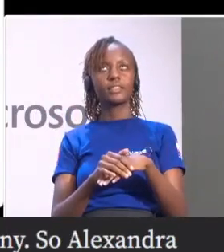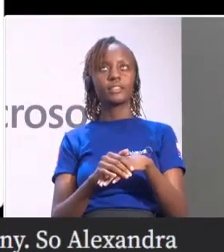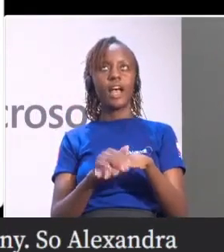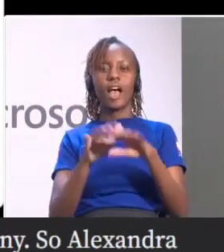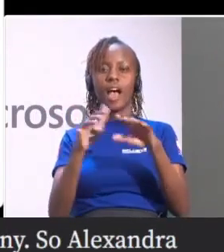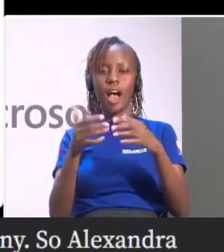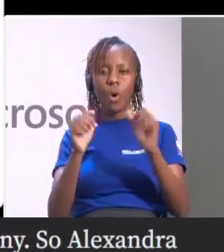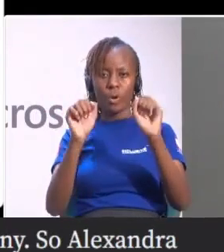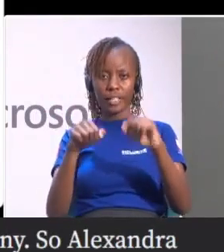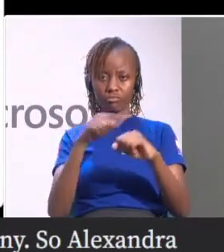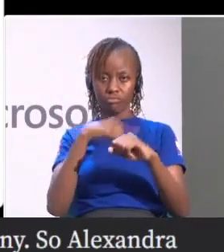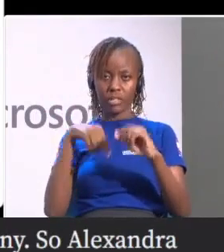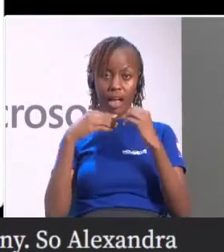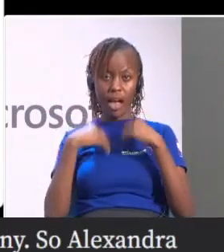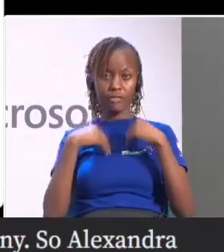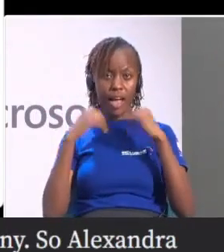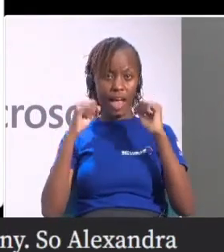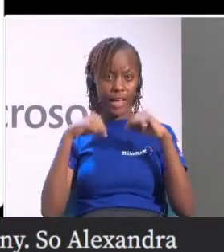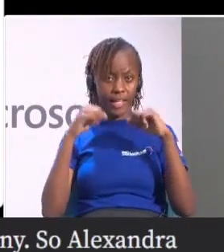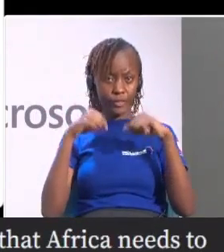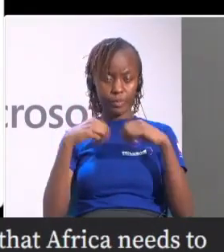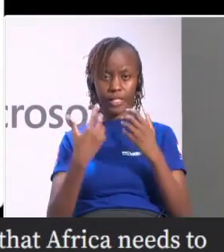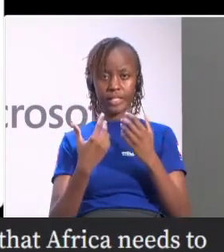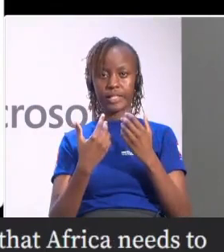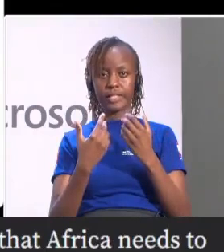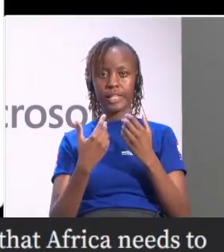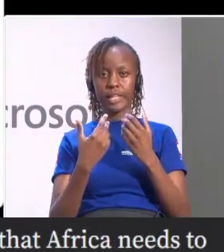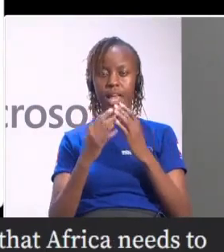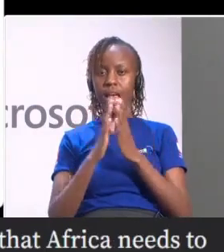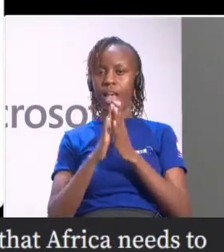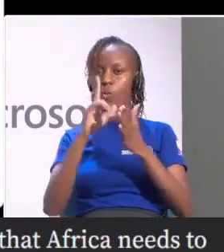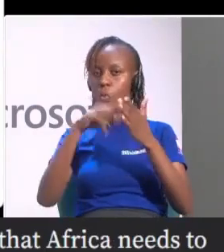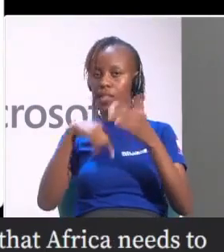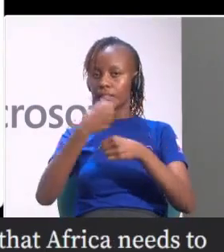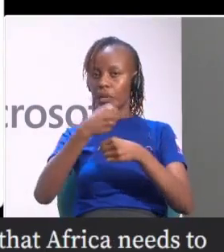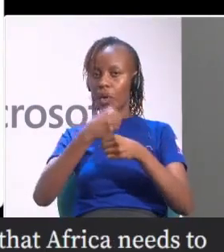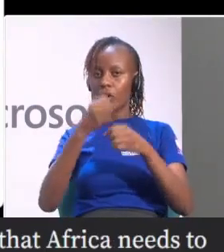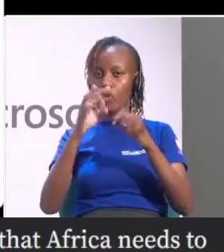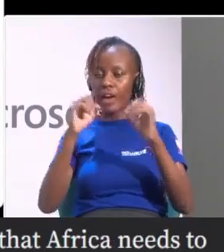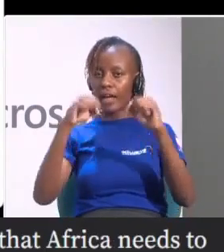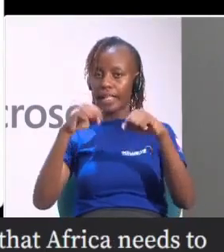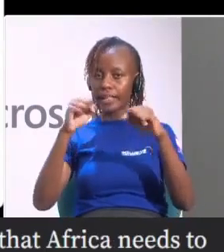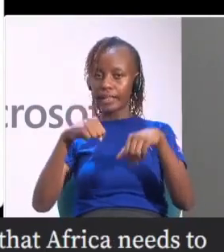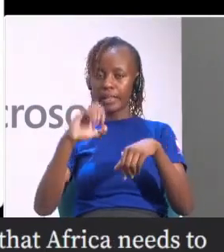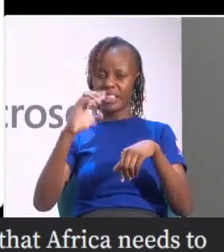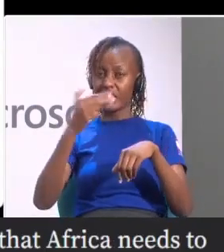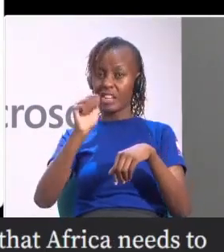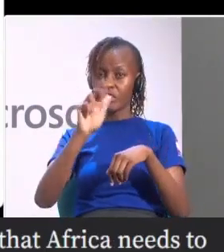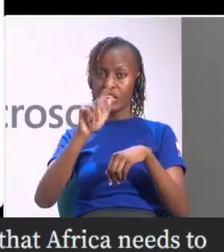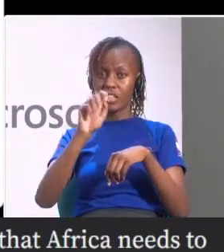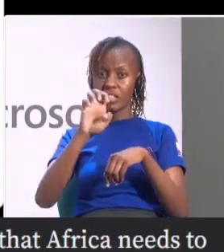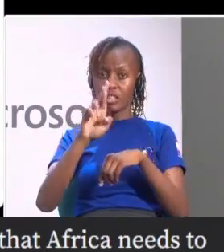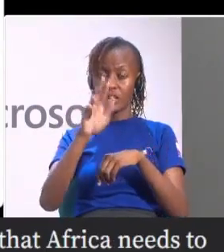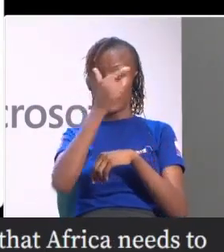chapter? What are the functions of a chapter? And as I listen